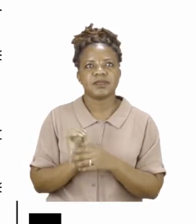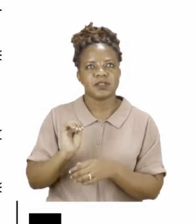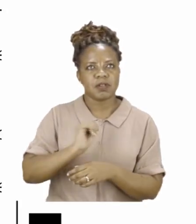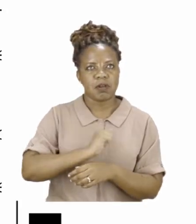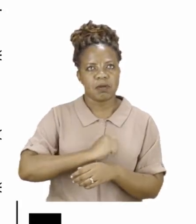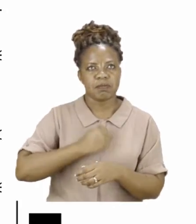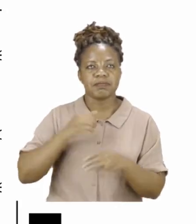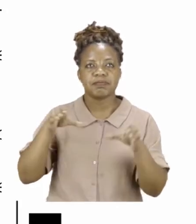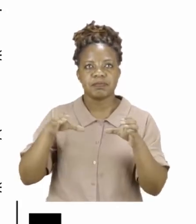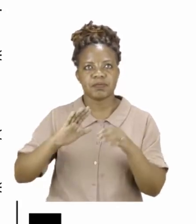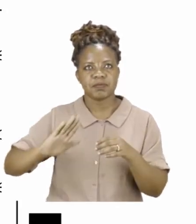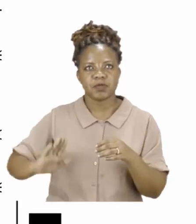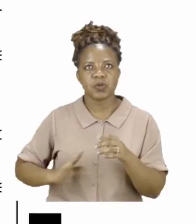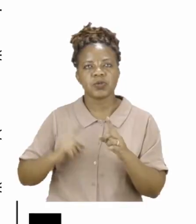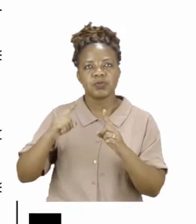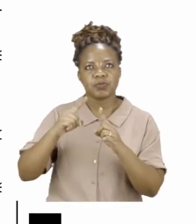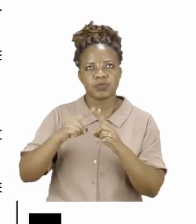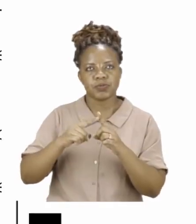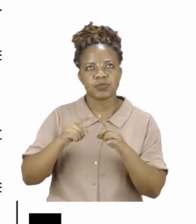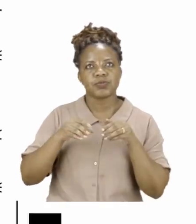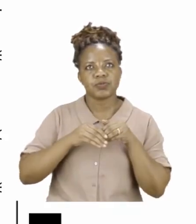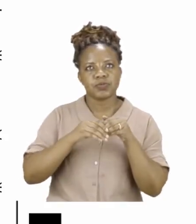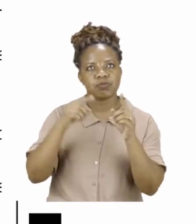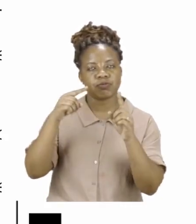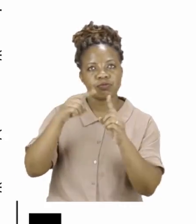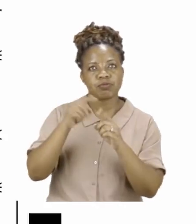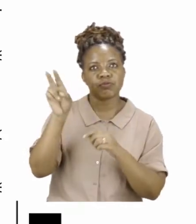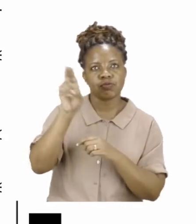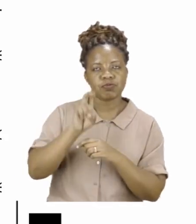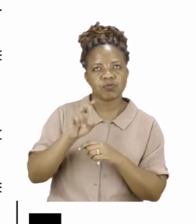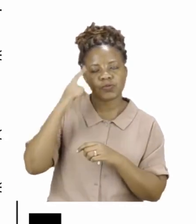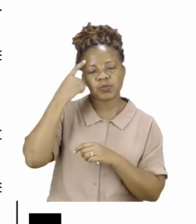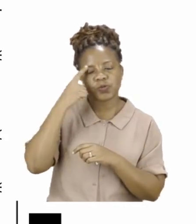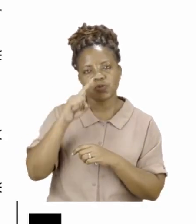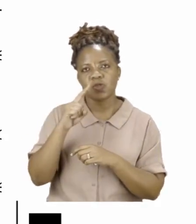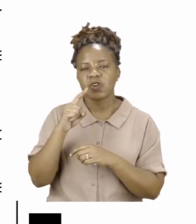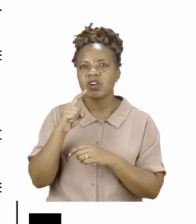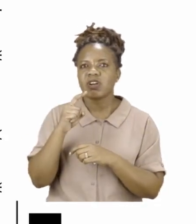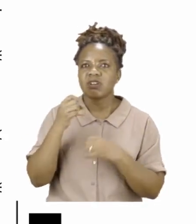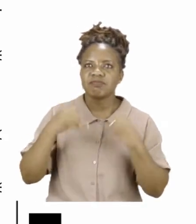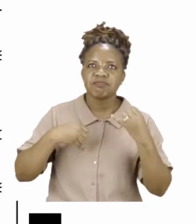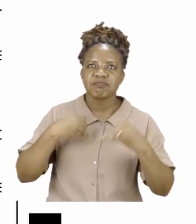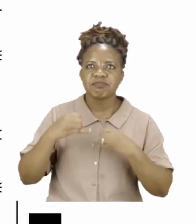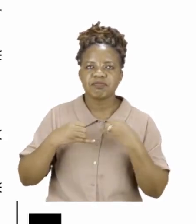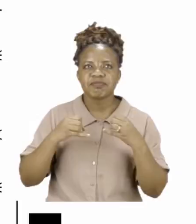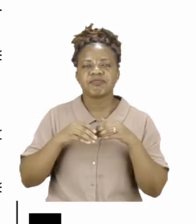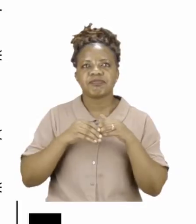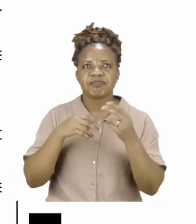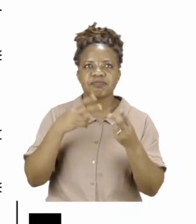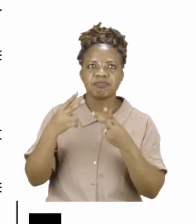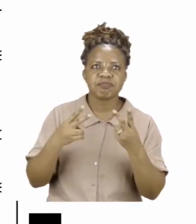Our class wants to travel to Swakopmund for a fun trip. Could we travel by